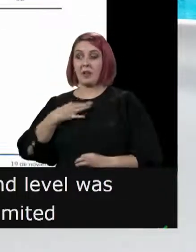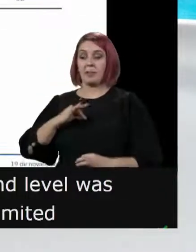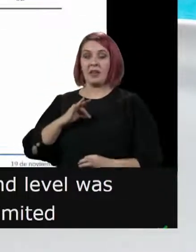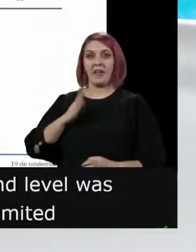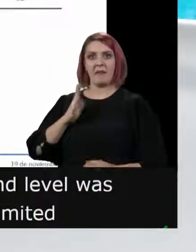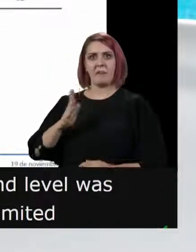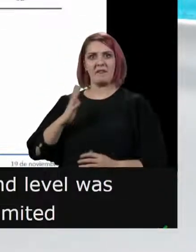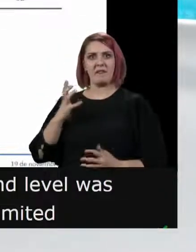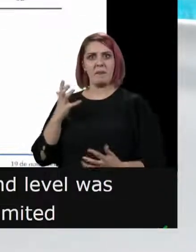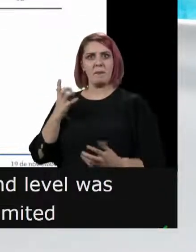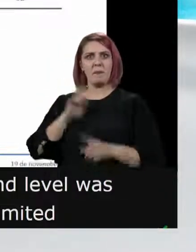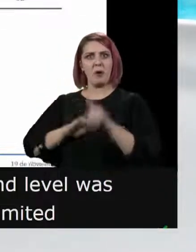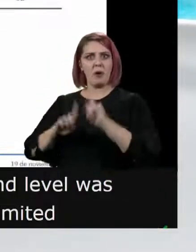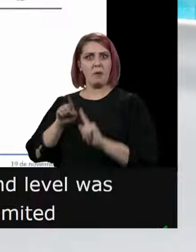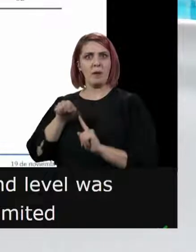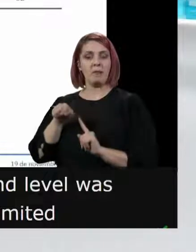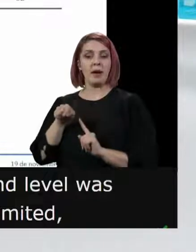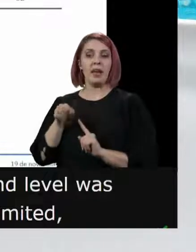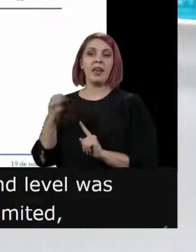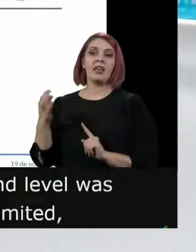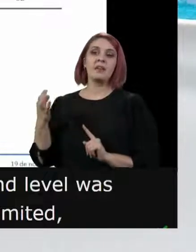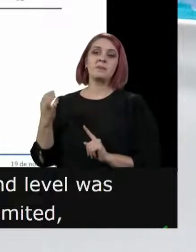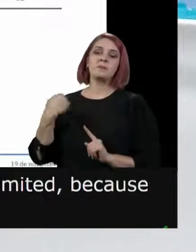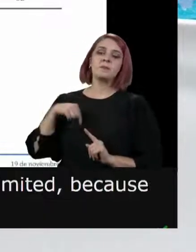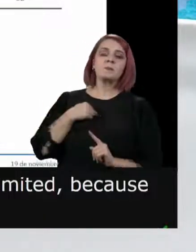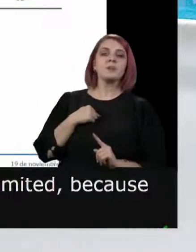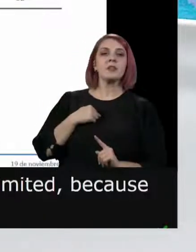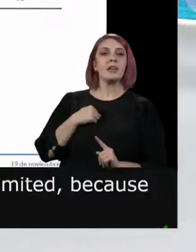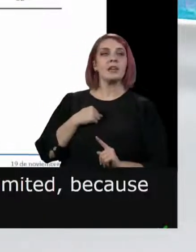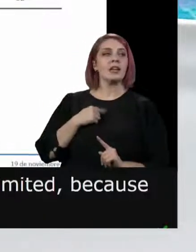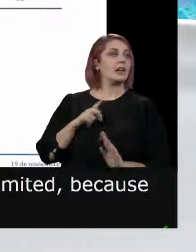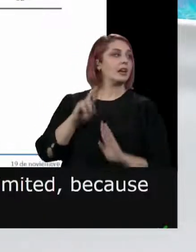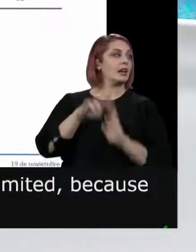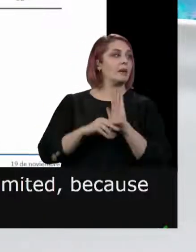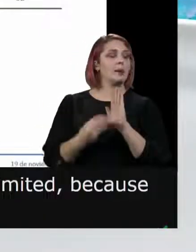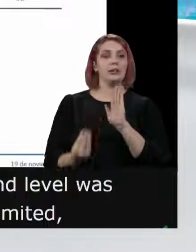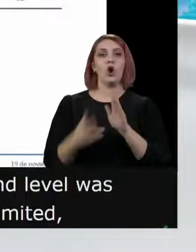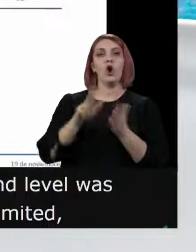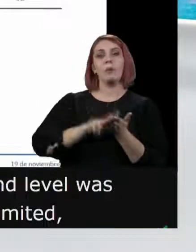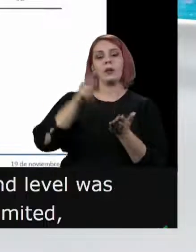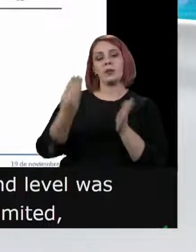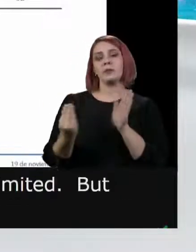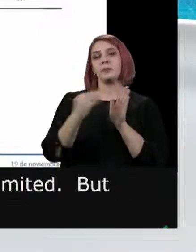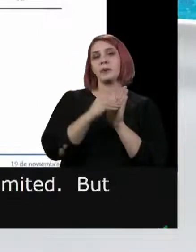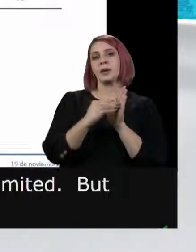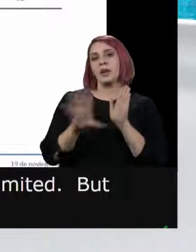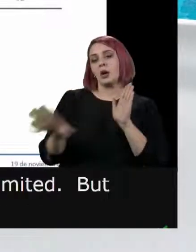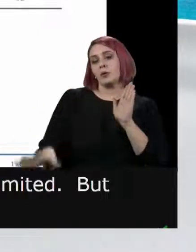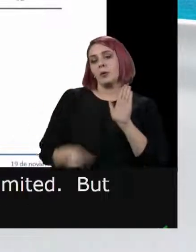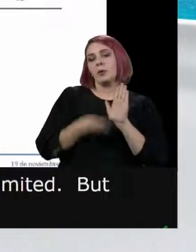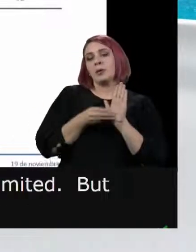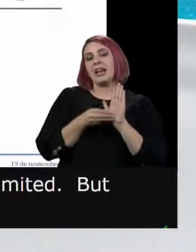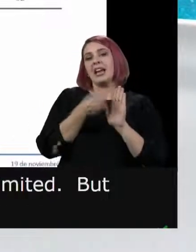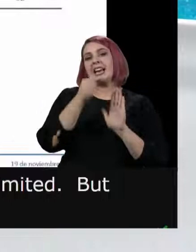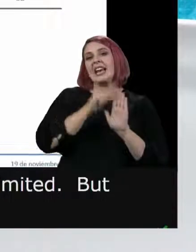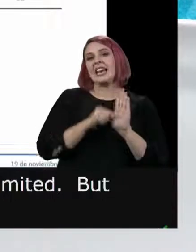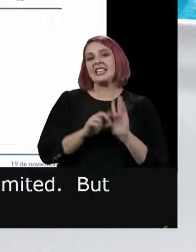the noise being too low, now it was needed to introduce in the